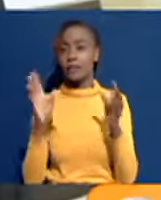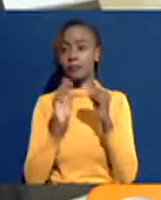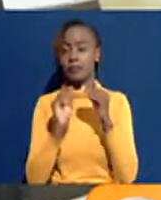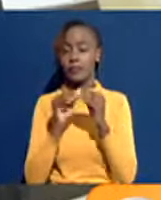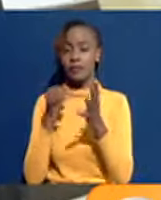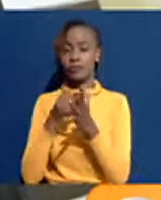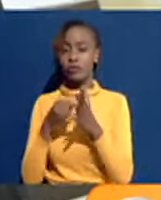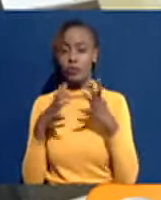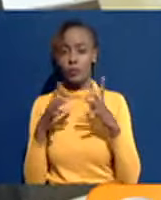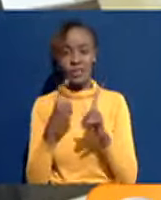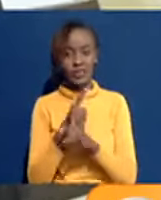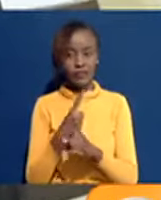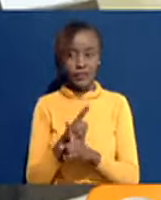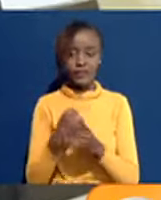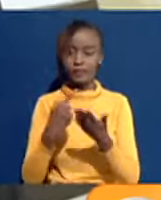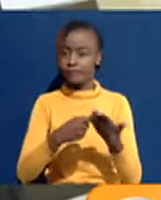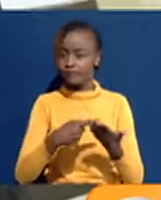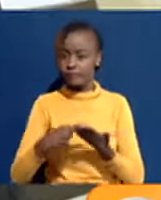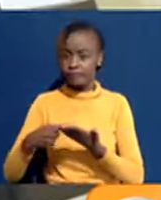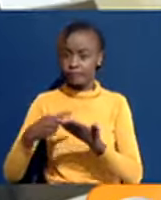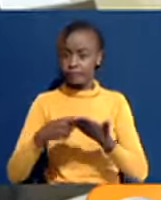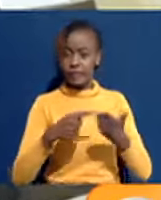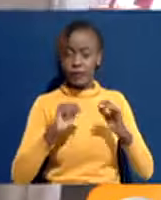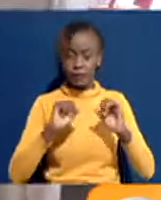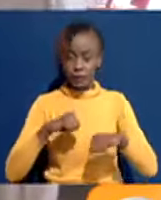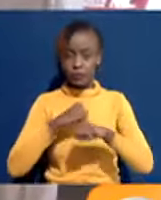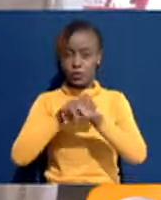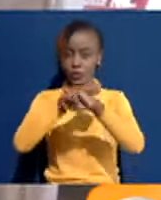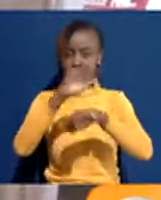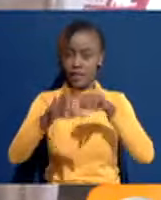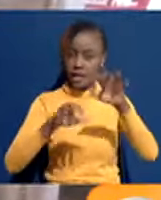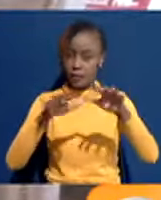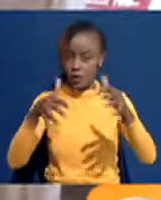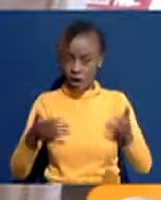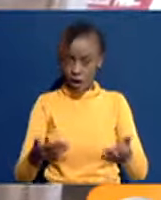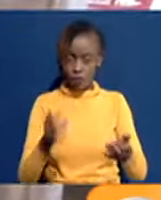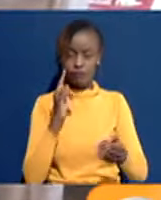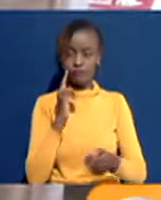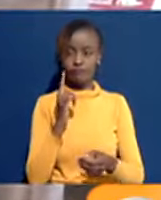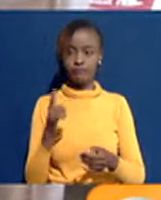washikadau mbalimbali ambao walijadili mbinu bora za uhifadhi wa wanyamapori.